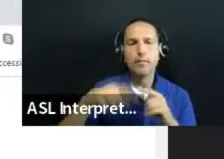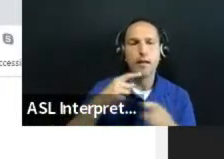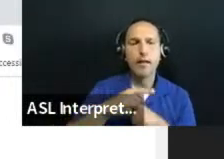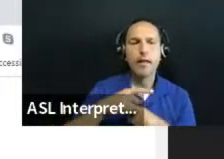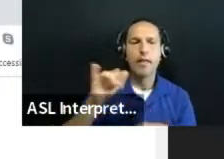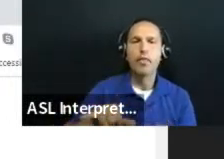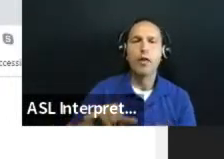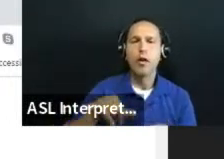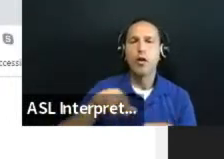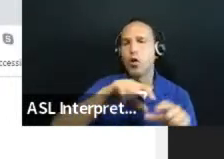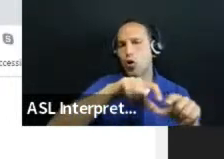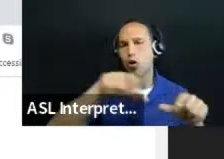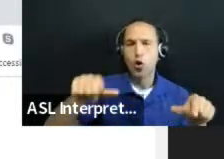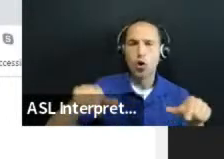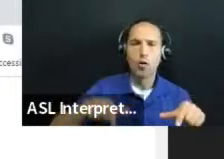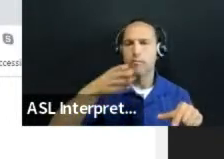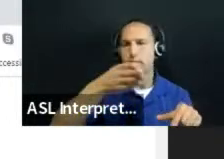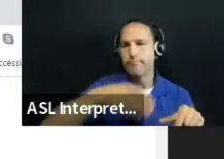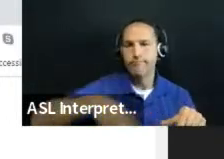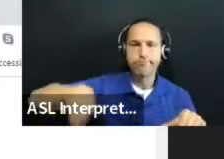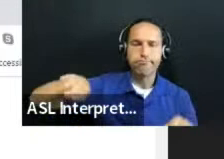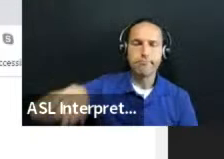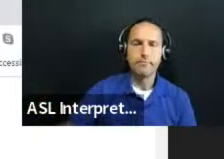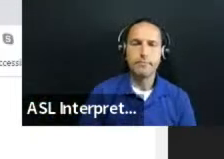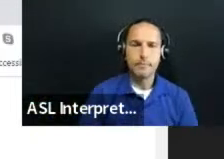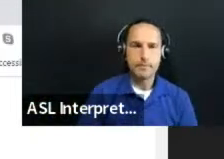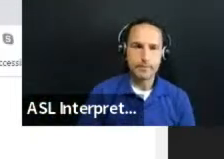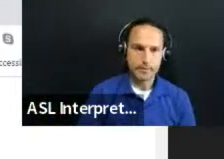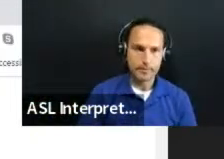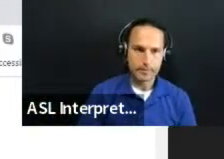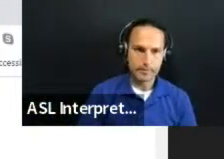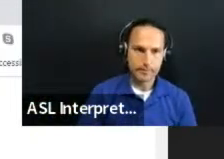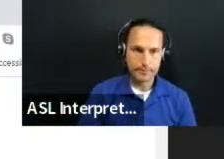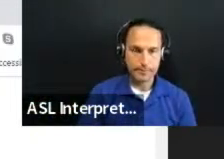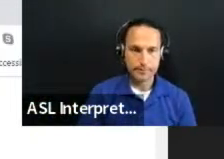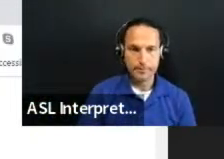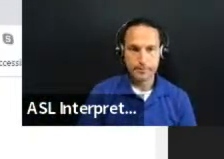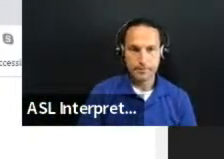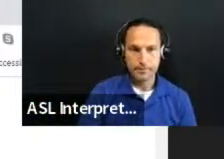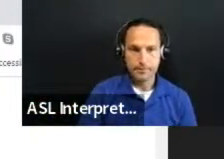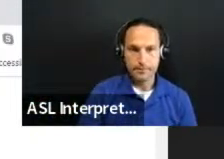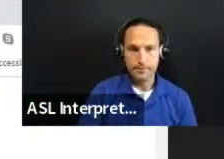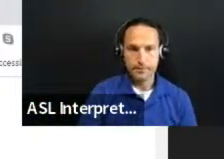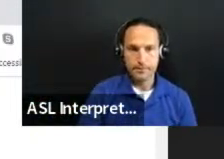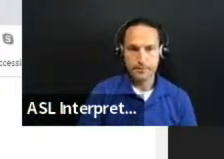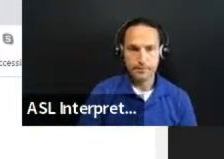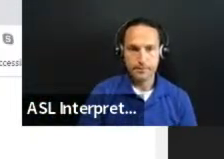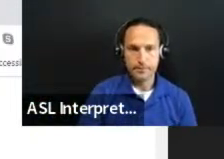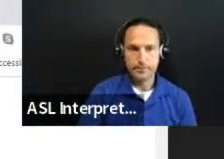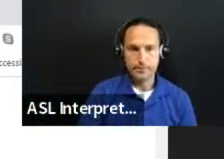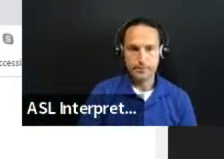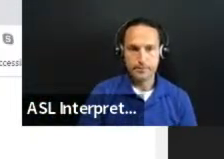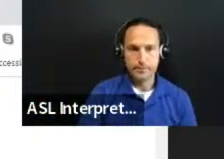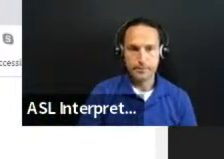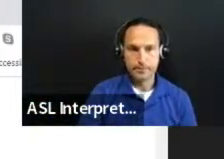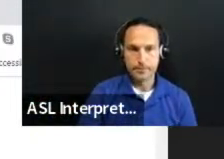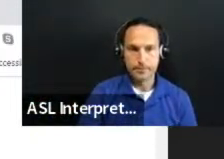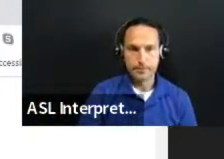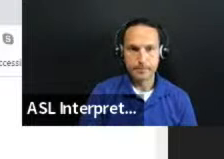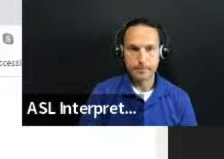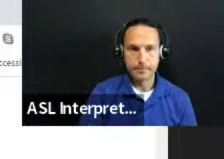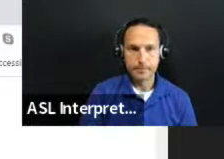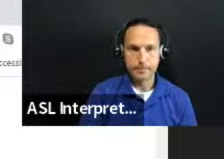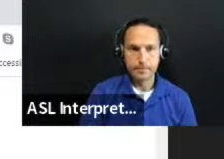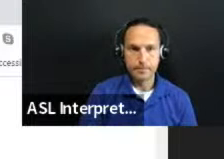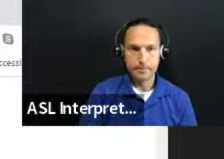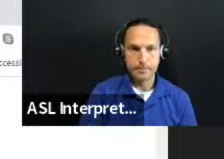cuts there. Survey data was generated from cyclomedia imagery captured between slower. Edit. Survey data was generated from cyclomedia imagery captured between